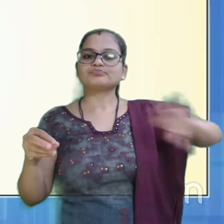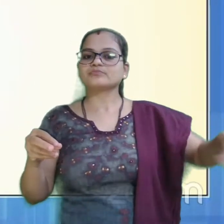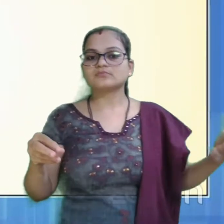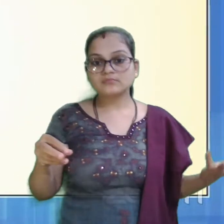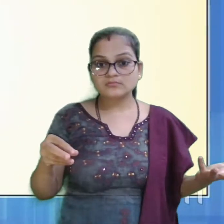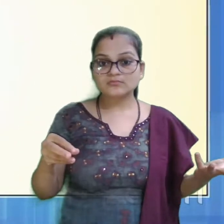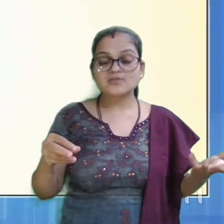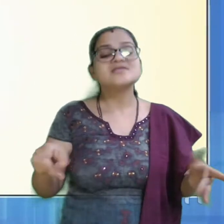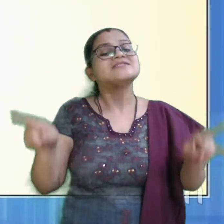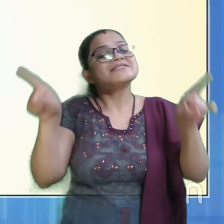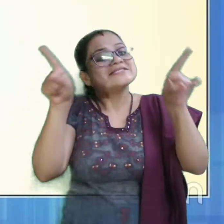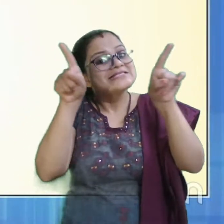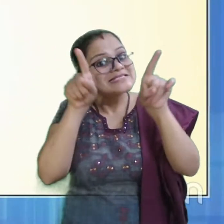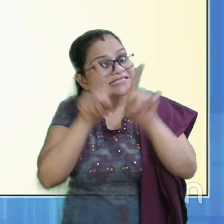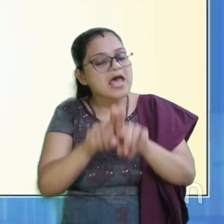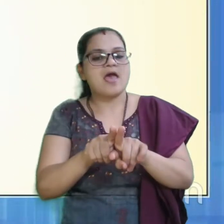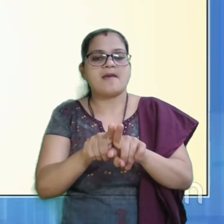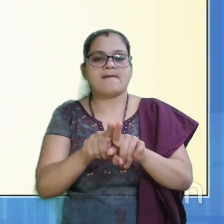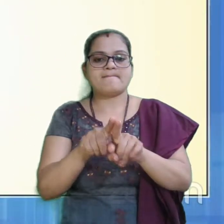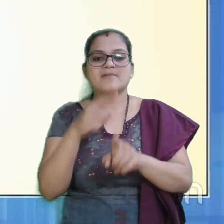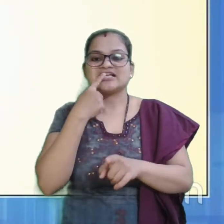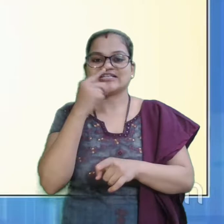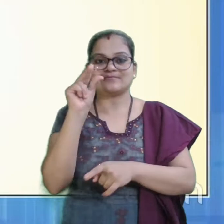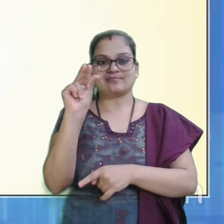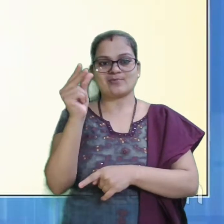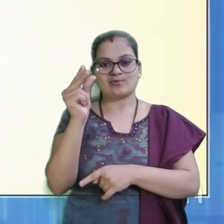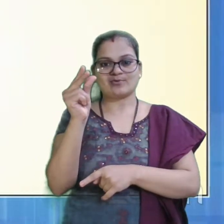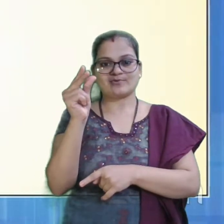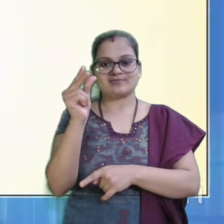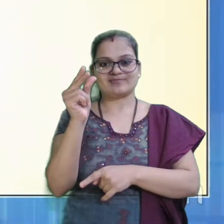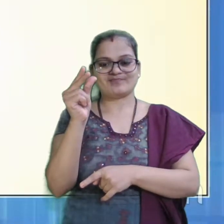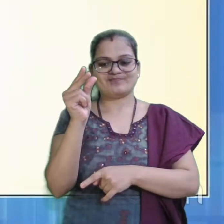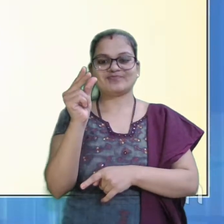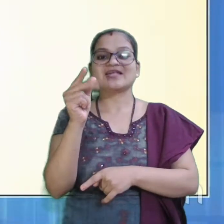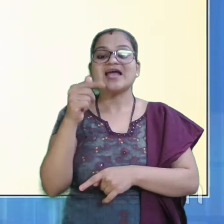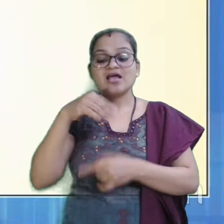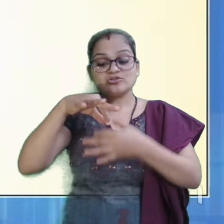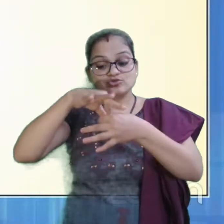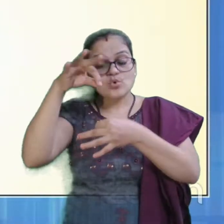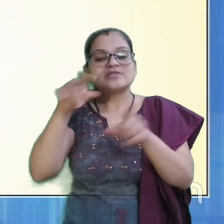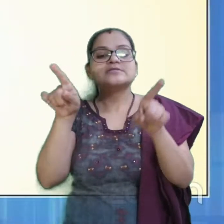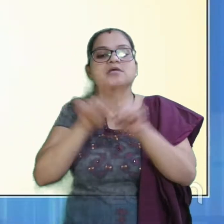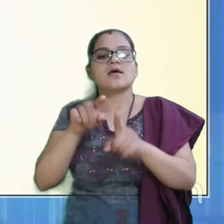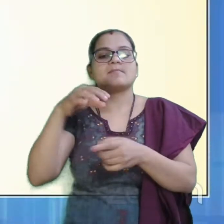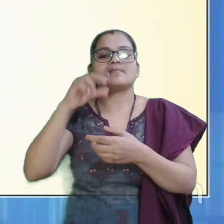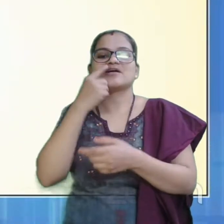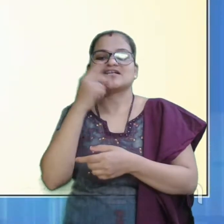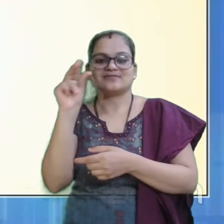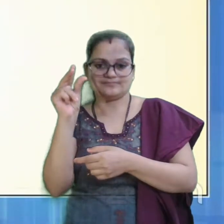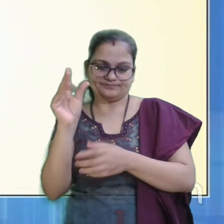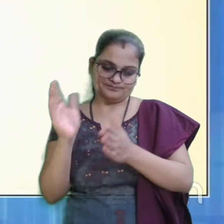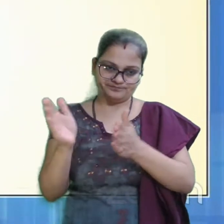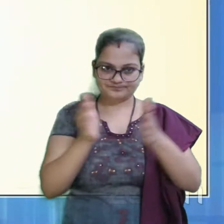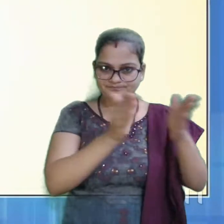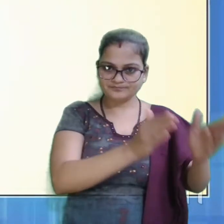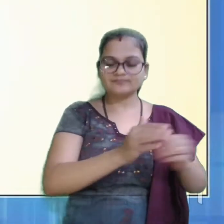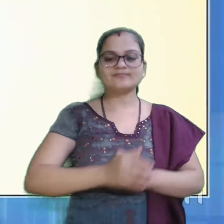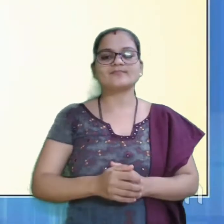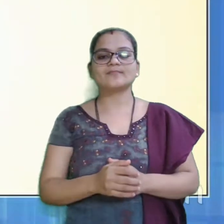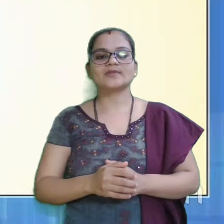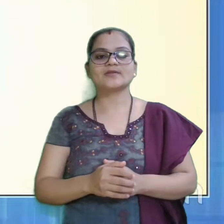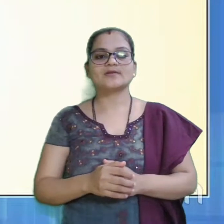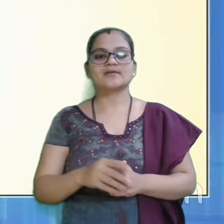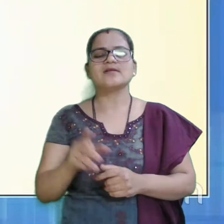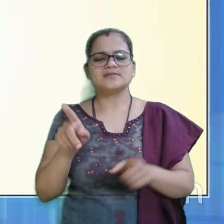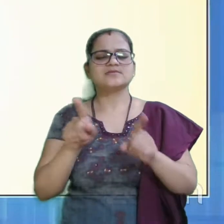it. Similarly, the soul is just like a pearl in this shell. The body is like a shell. And then there are other